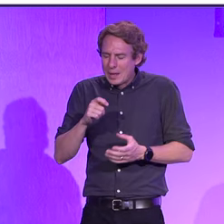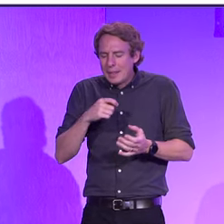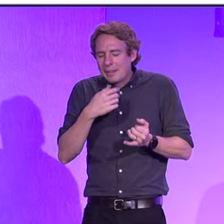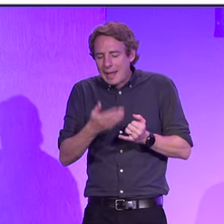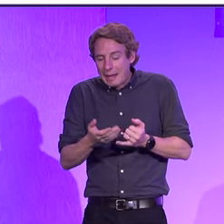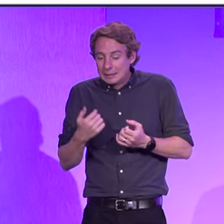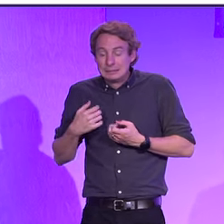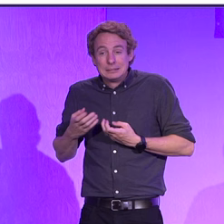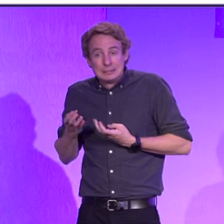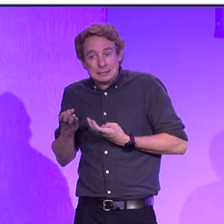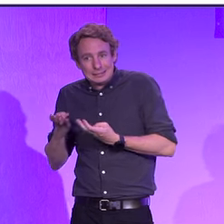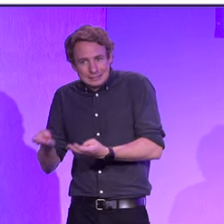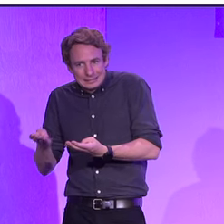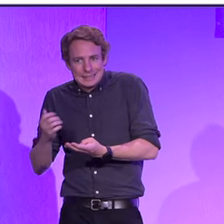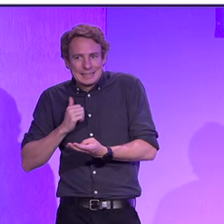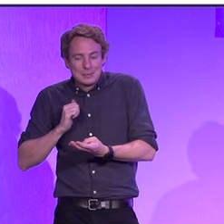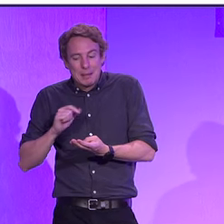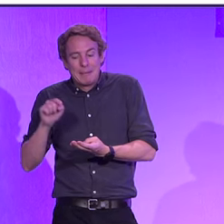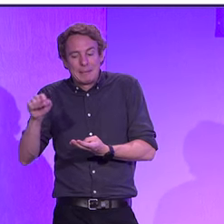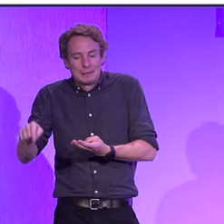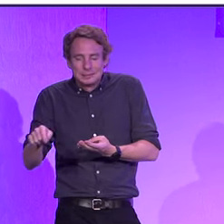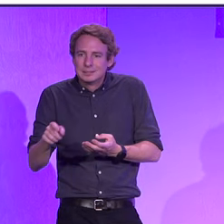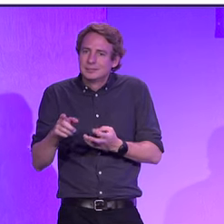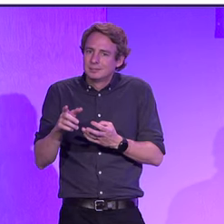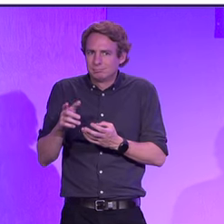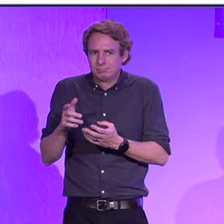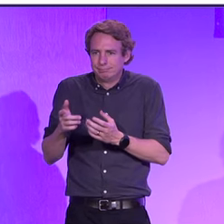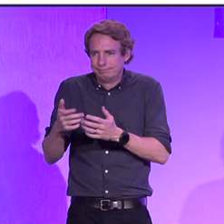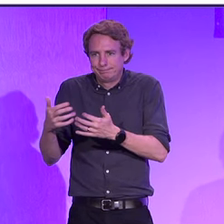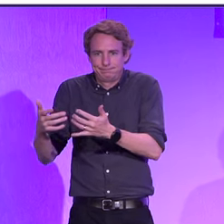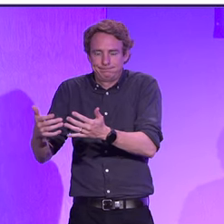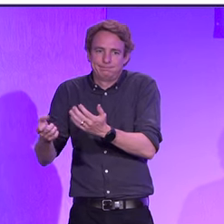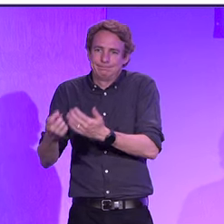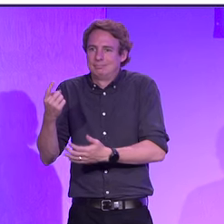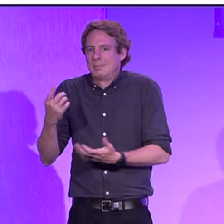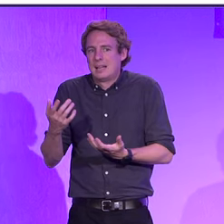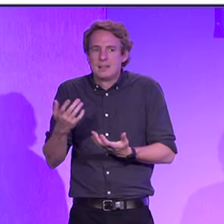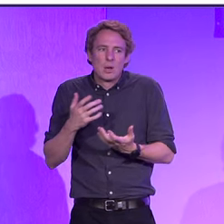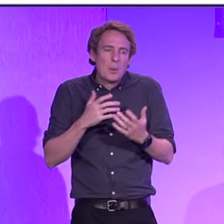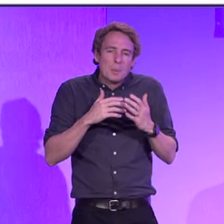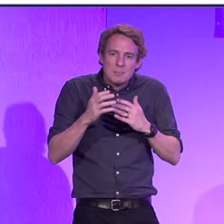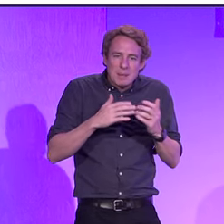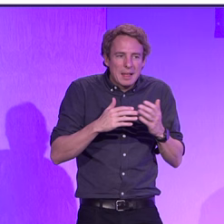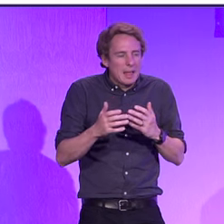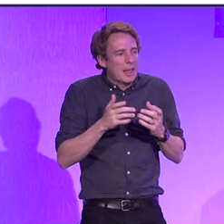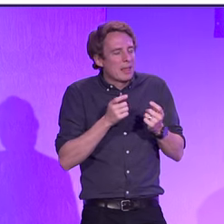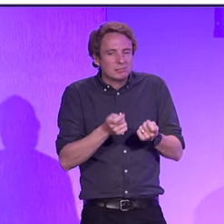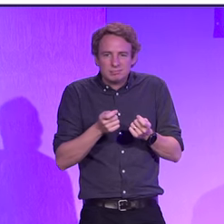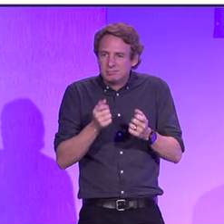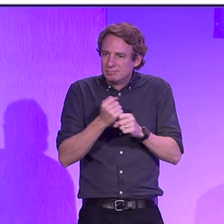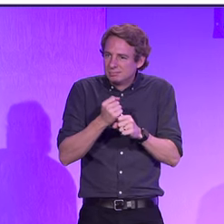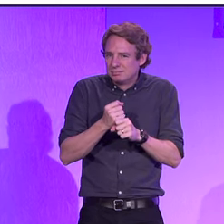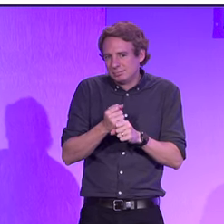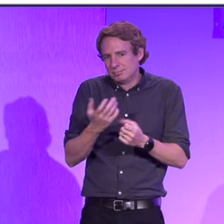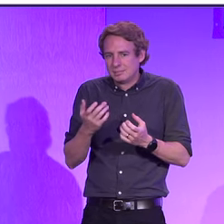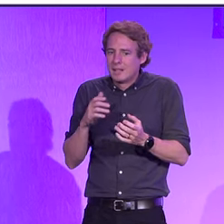the way that we anticipated with all of our tools, environments, DOs, research, planning, prepping. And so we can